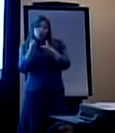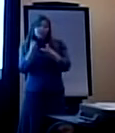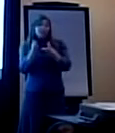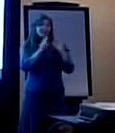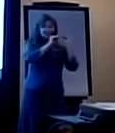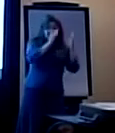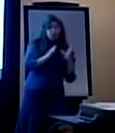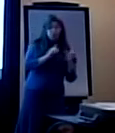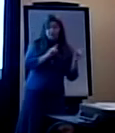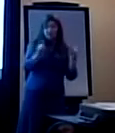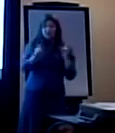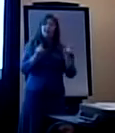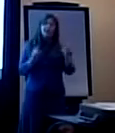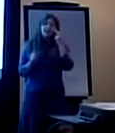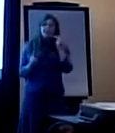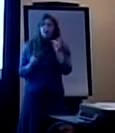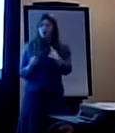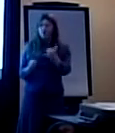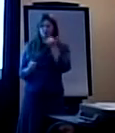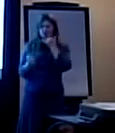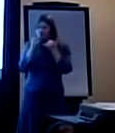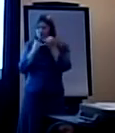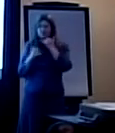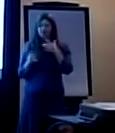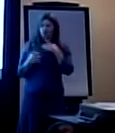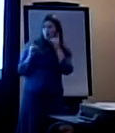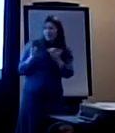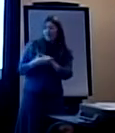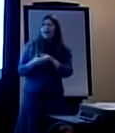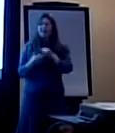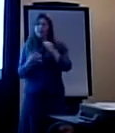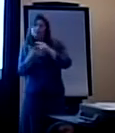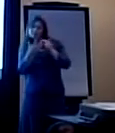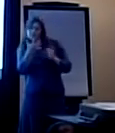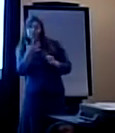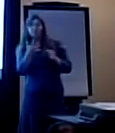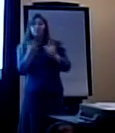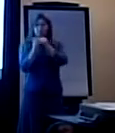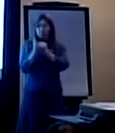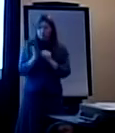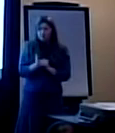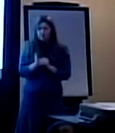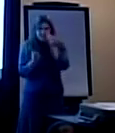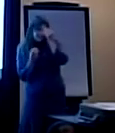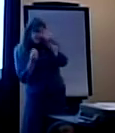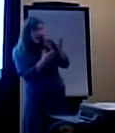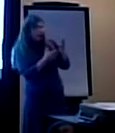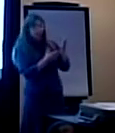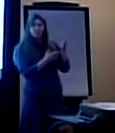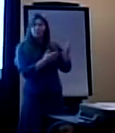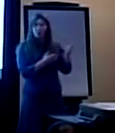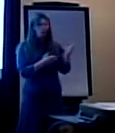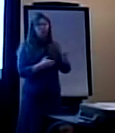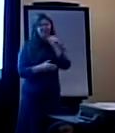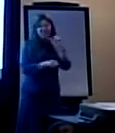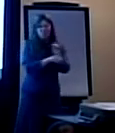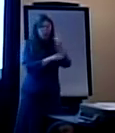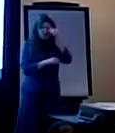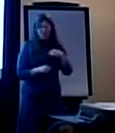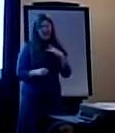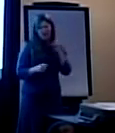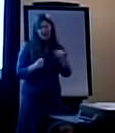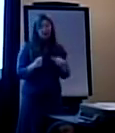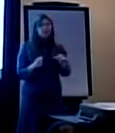right and wrong about these programs. If you use them when you're teaching, if you use them as a learner, tell people what works and what doesn't. They